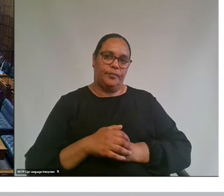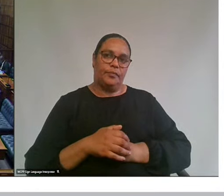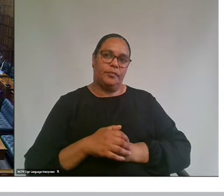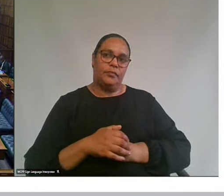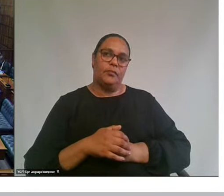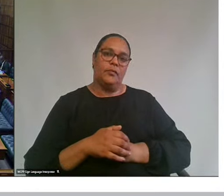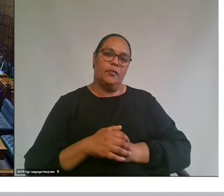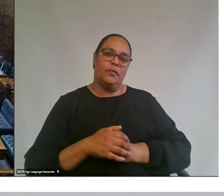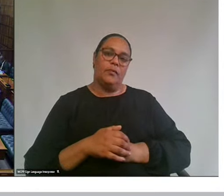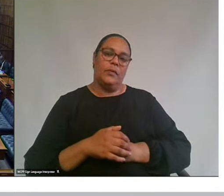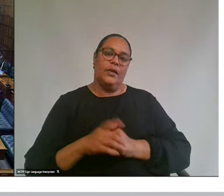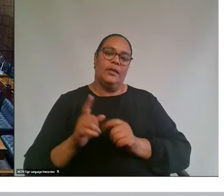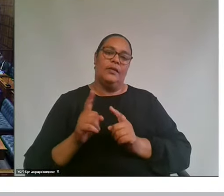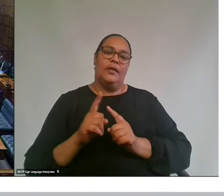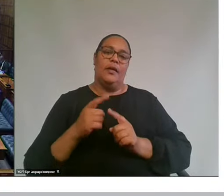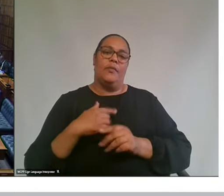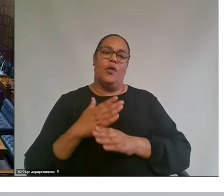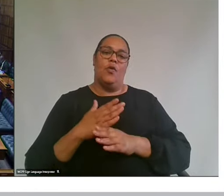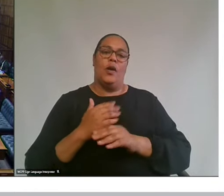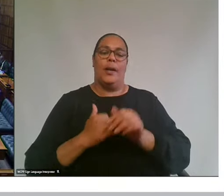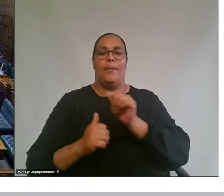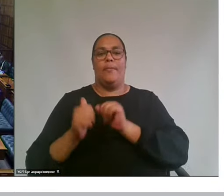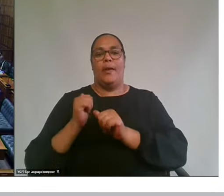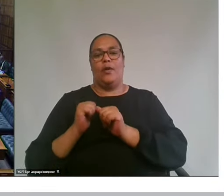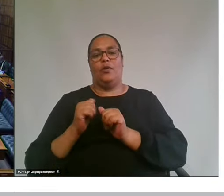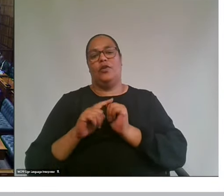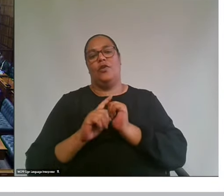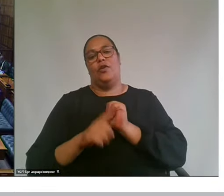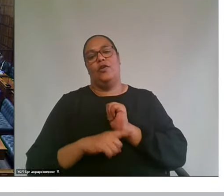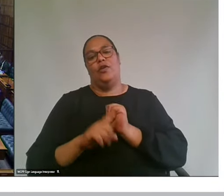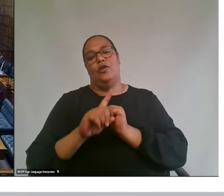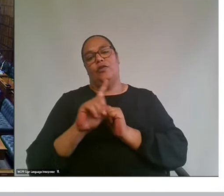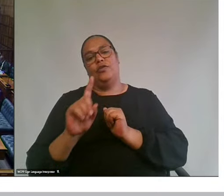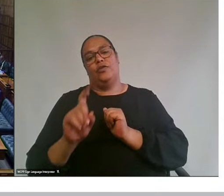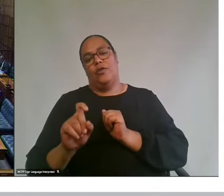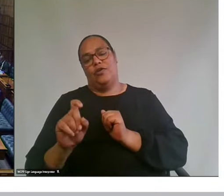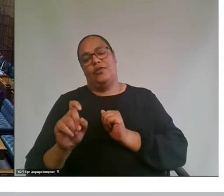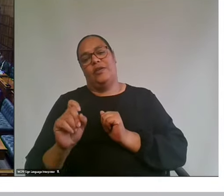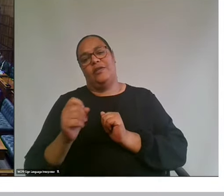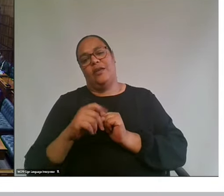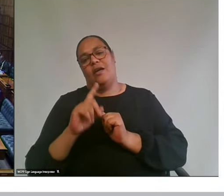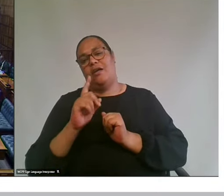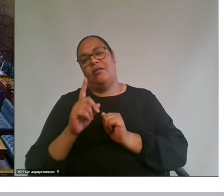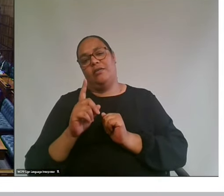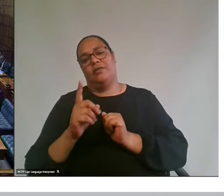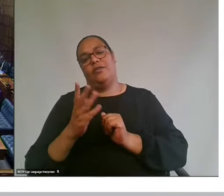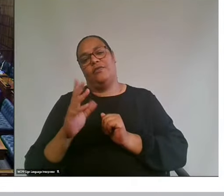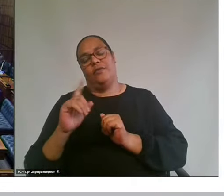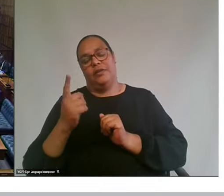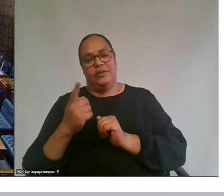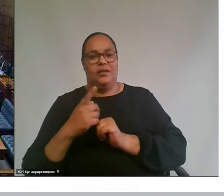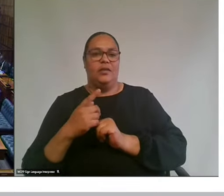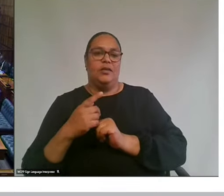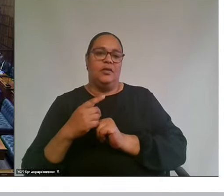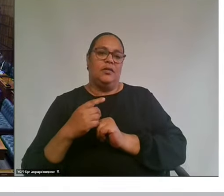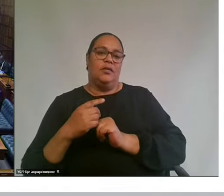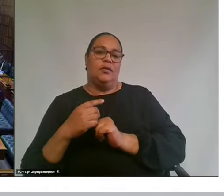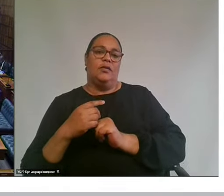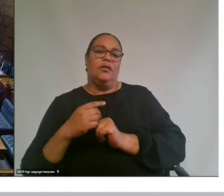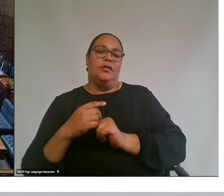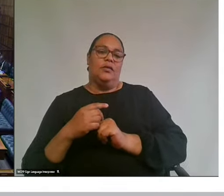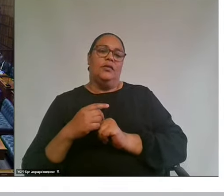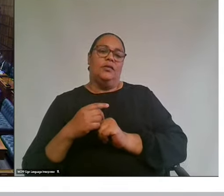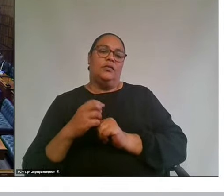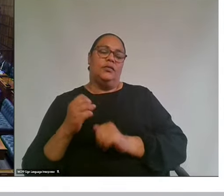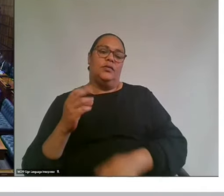the so I'm working backwards so the last questions I'm working through those first um with